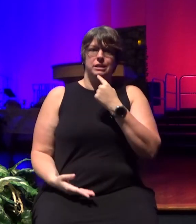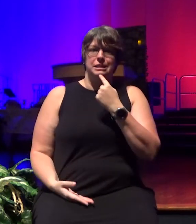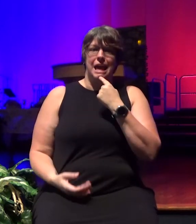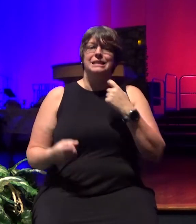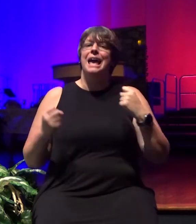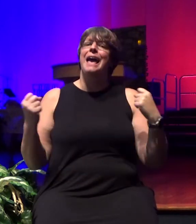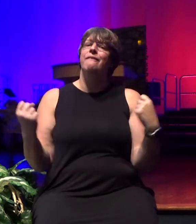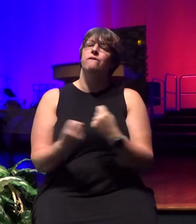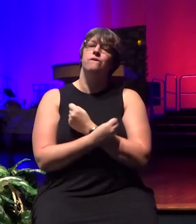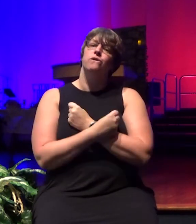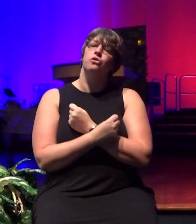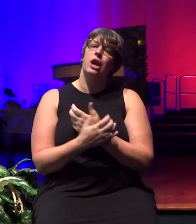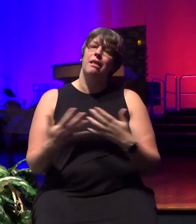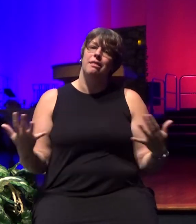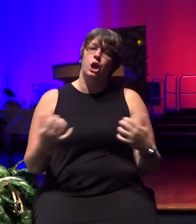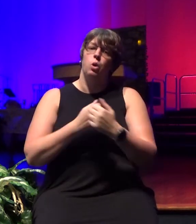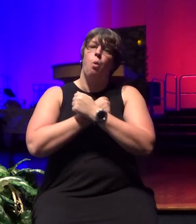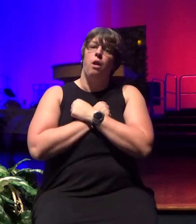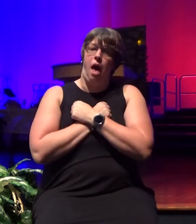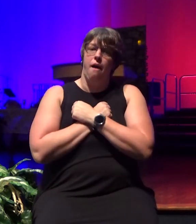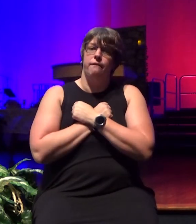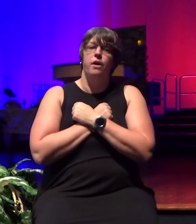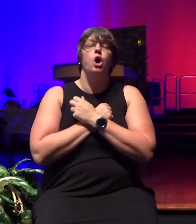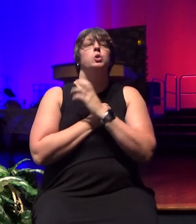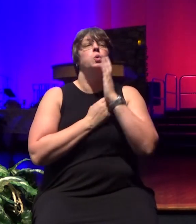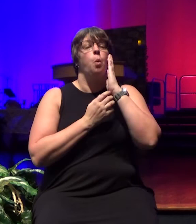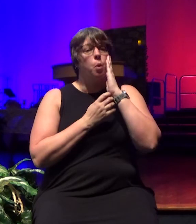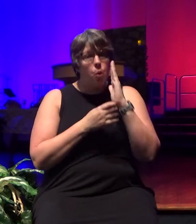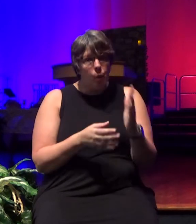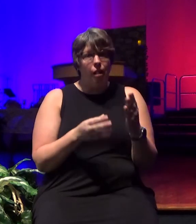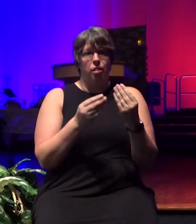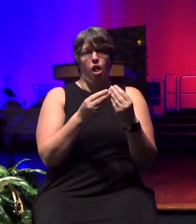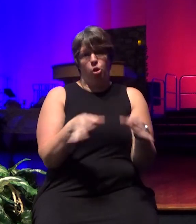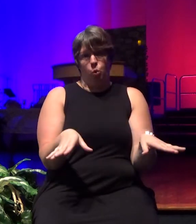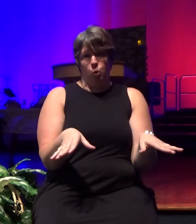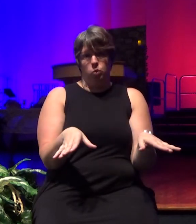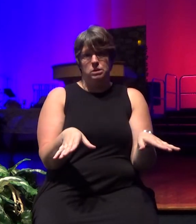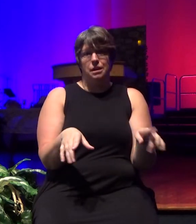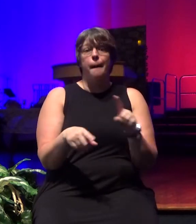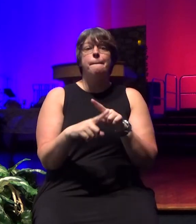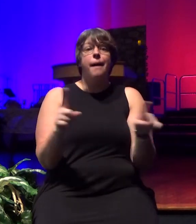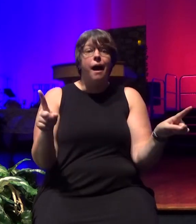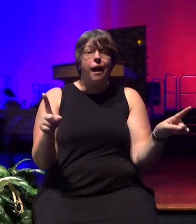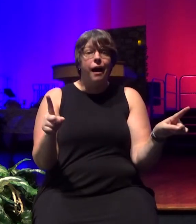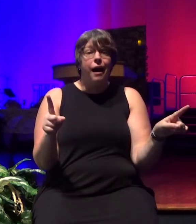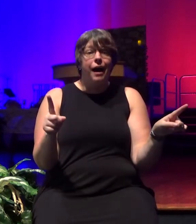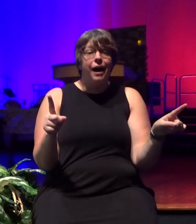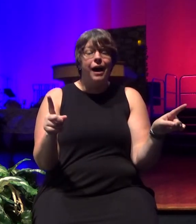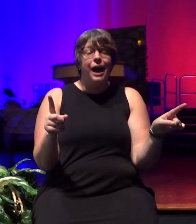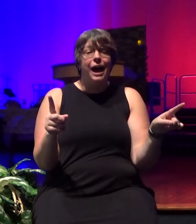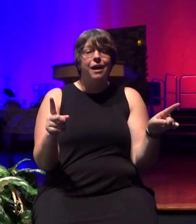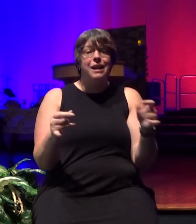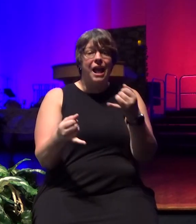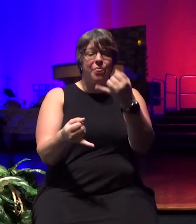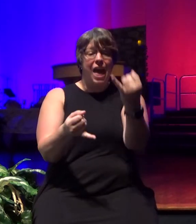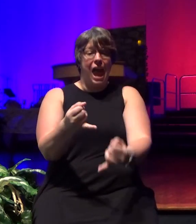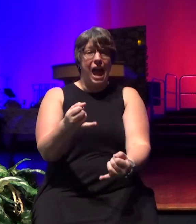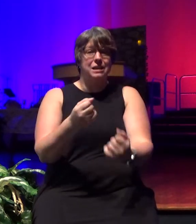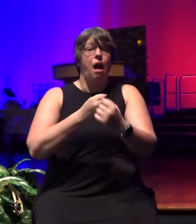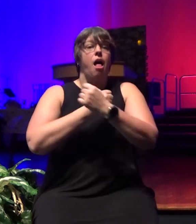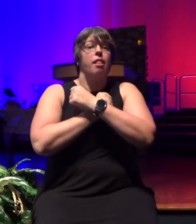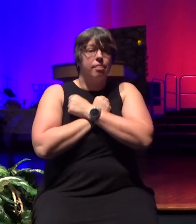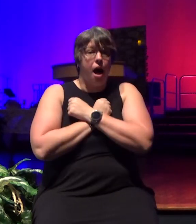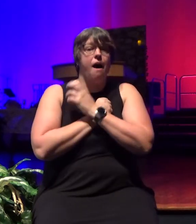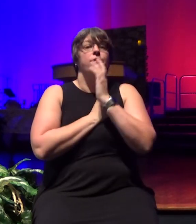He knows that this doll looks different from the lost one. So the letter says, "My travels have